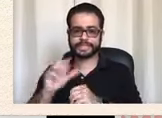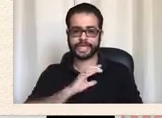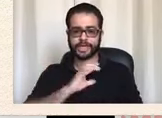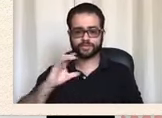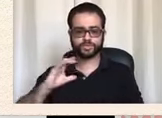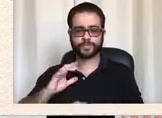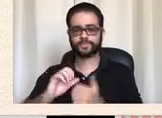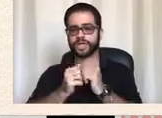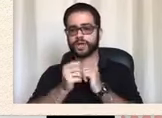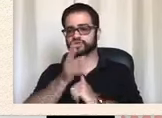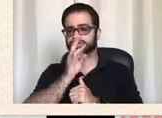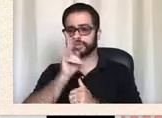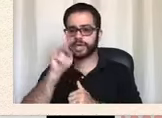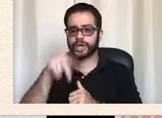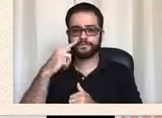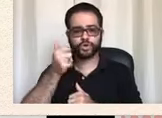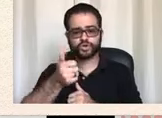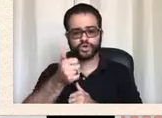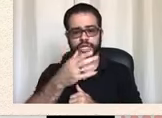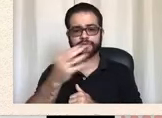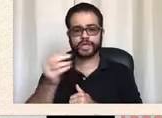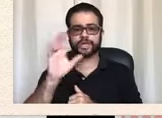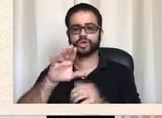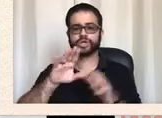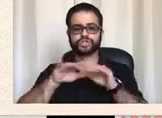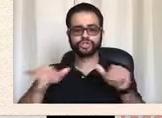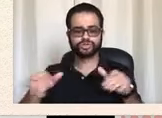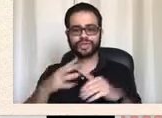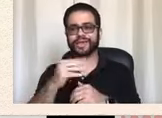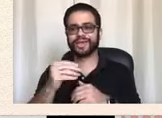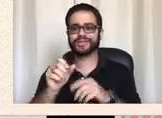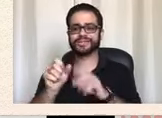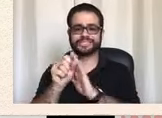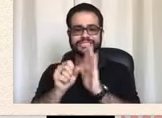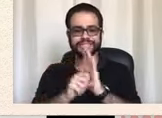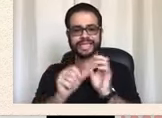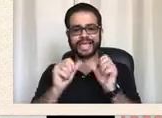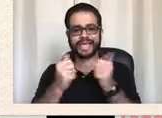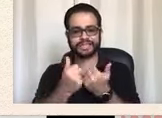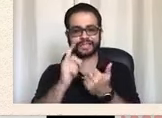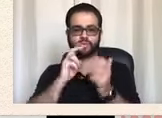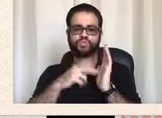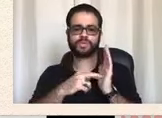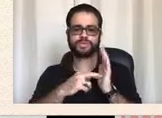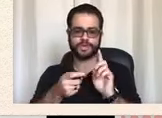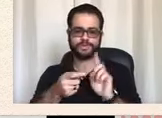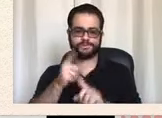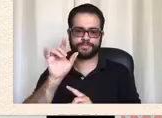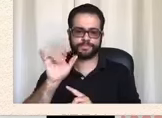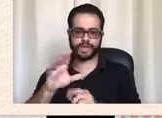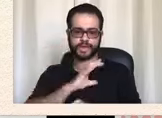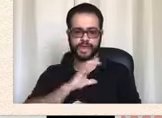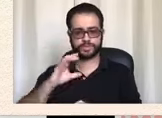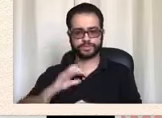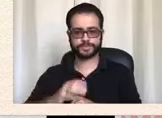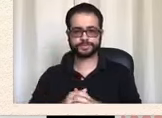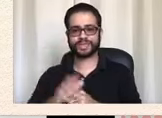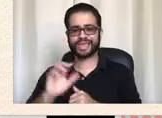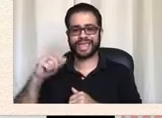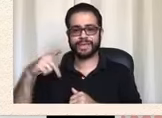children, and also state agencies are represented on the council. So the Agency for Persons with Disabilities, for example, they are the entity